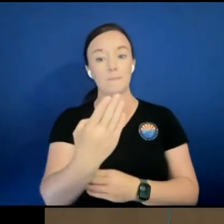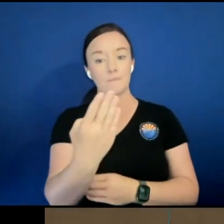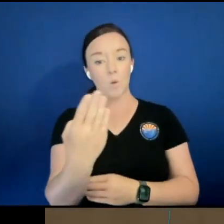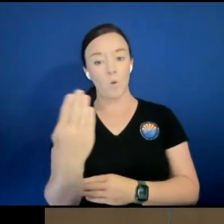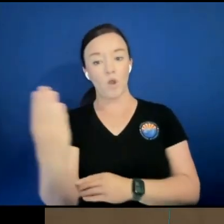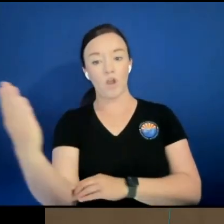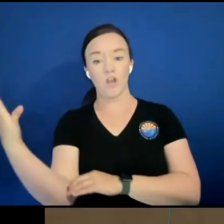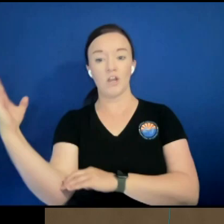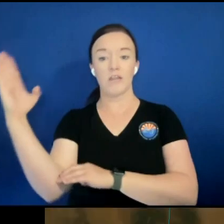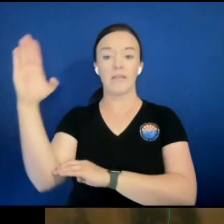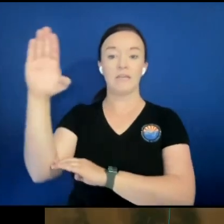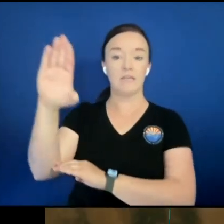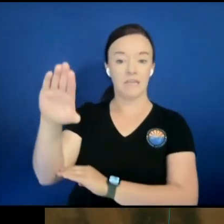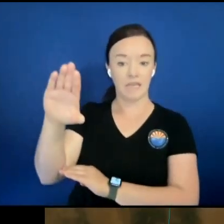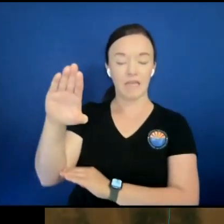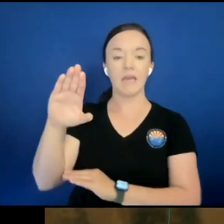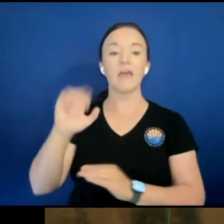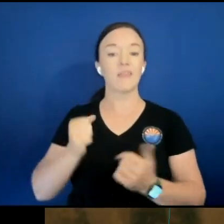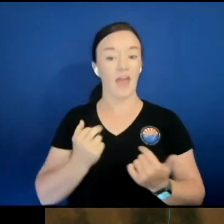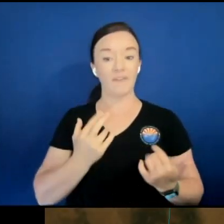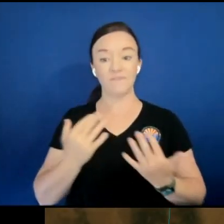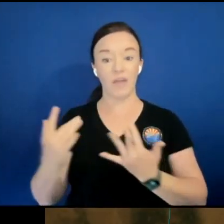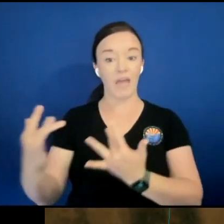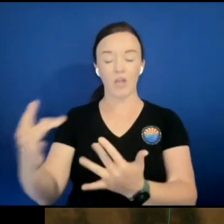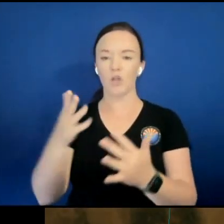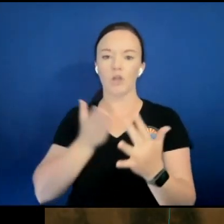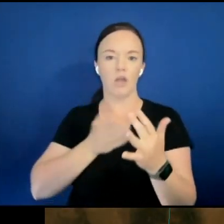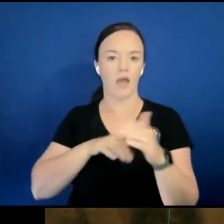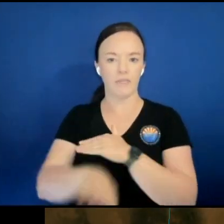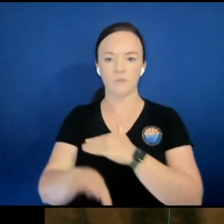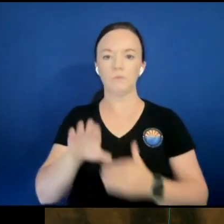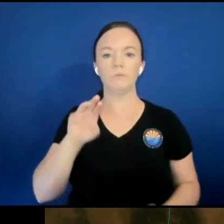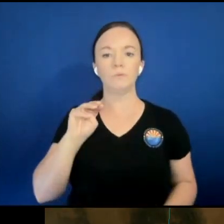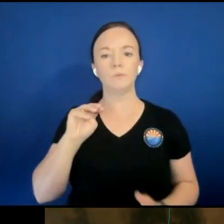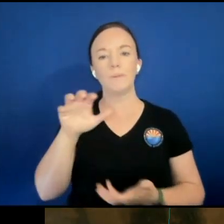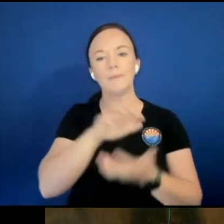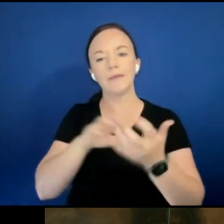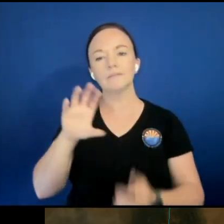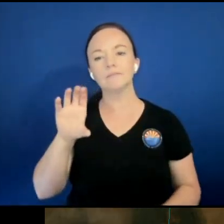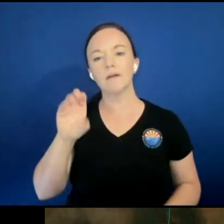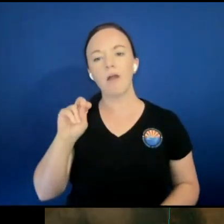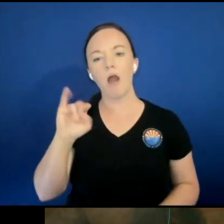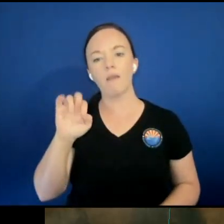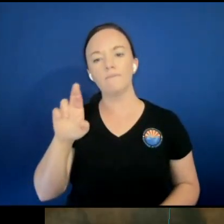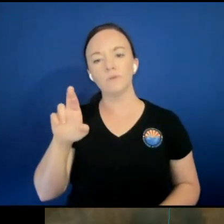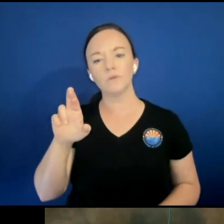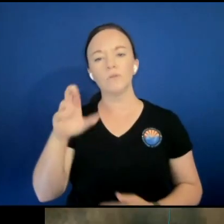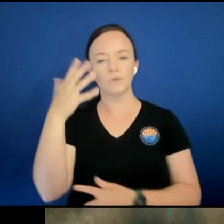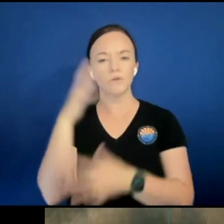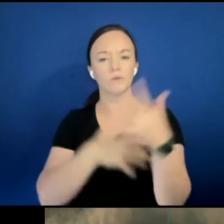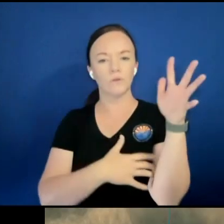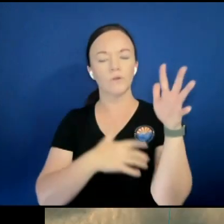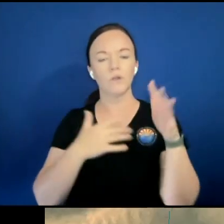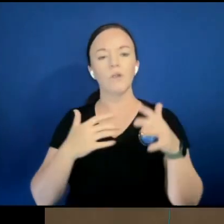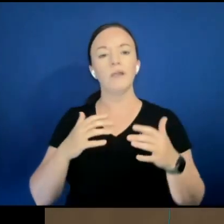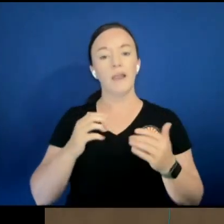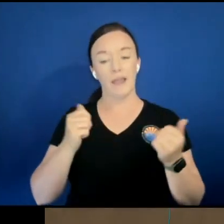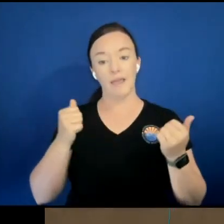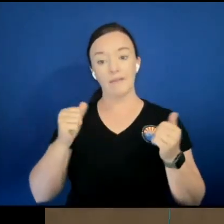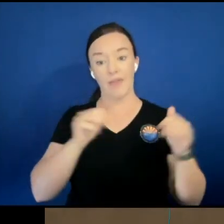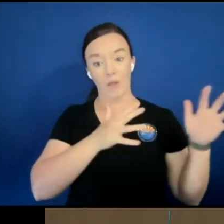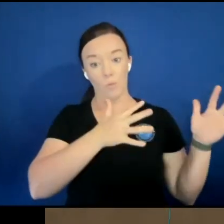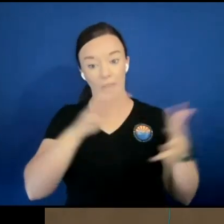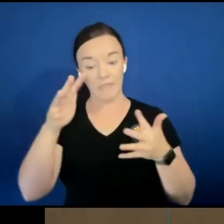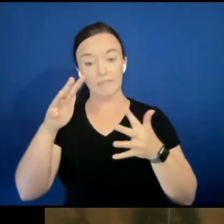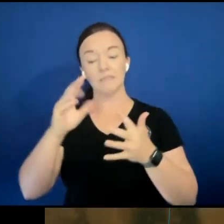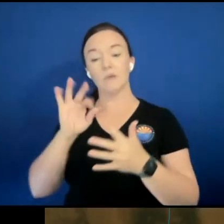that fire caught a hold of some mixed conifer fuels and aligned with those winds, those west-southwest to southwest winds that